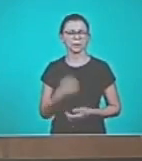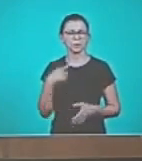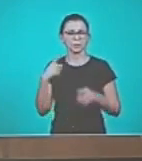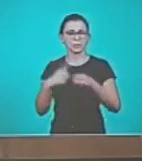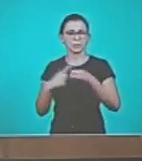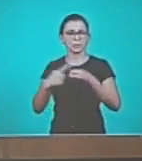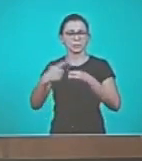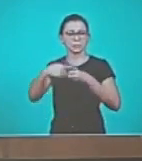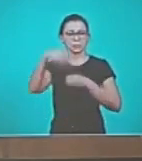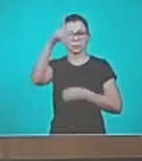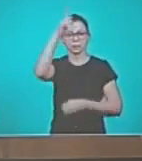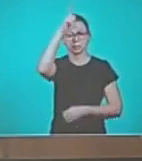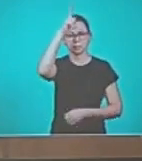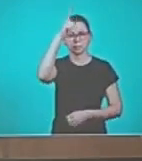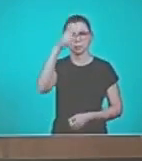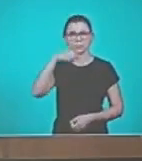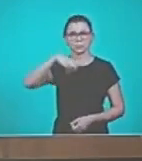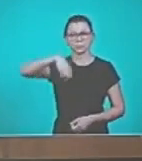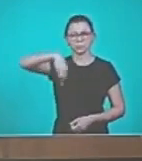I was in the city of Munich.